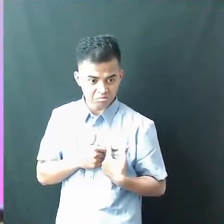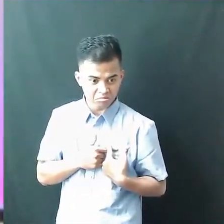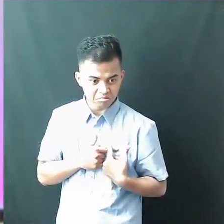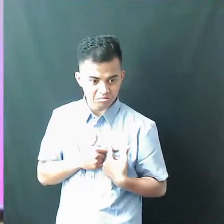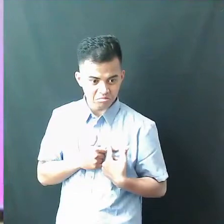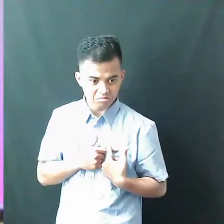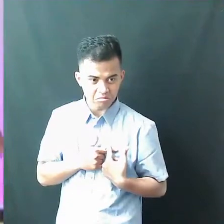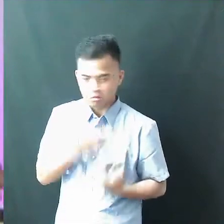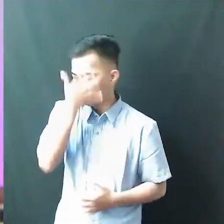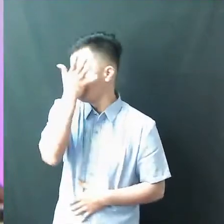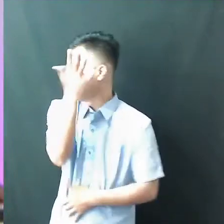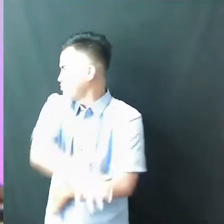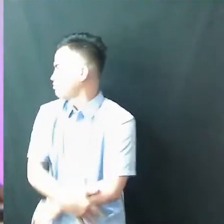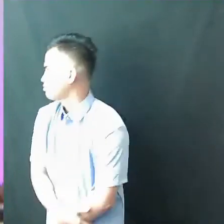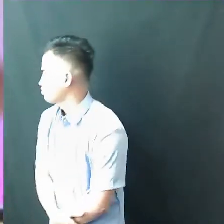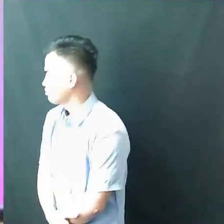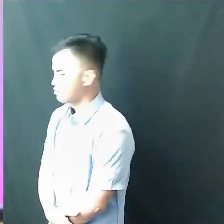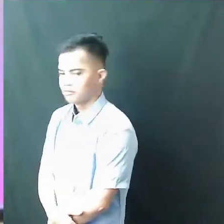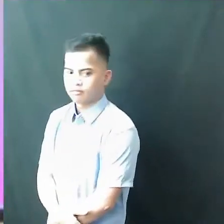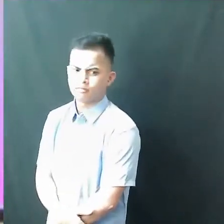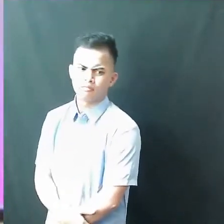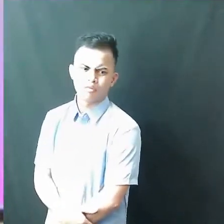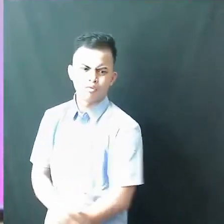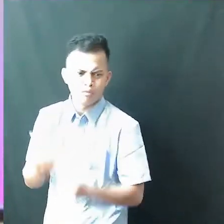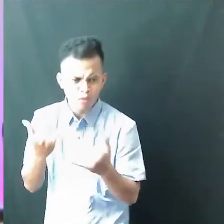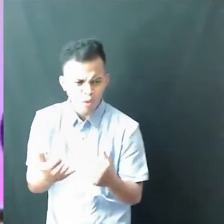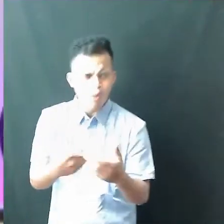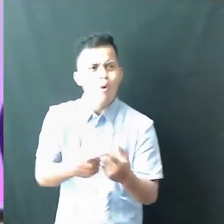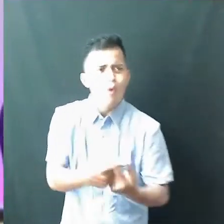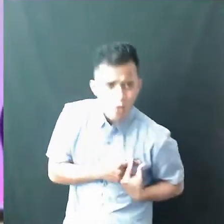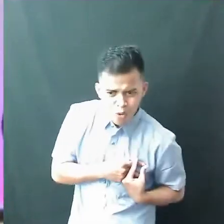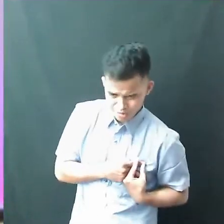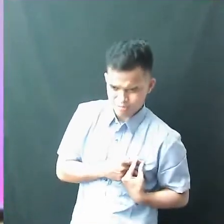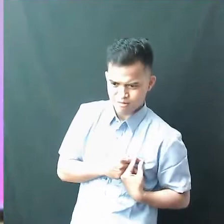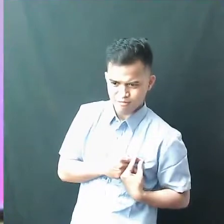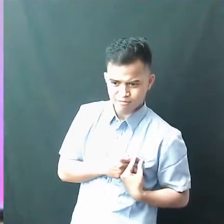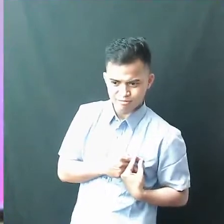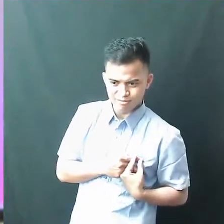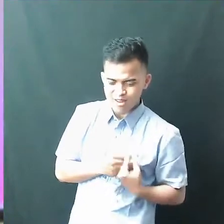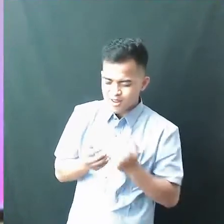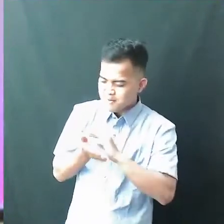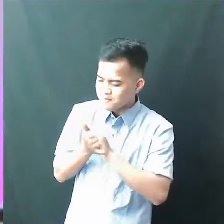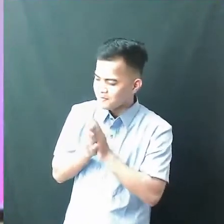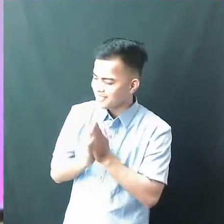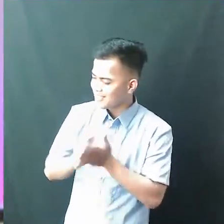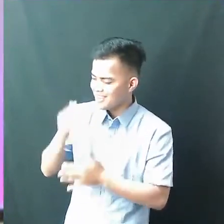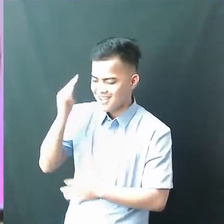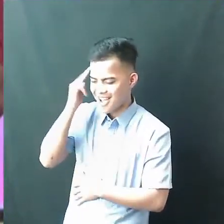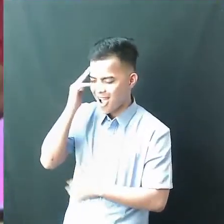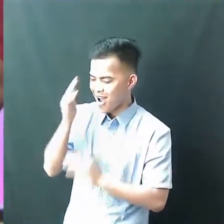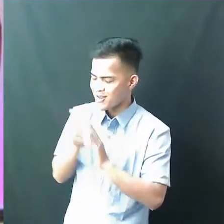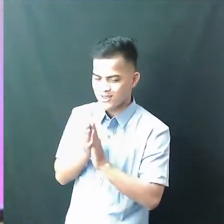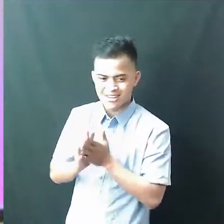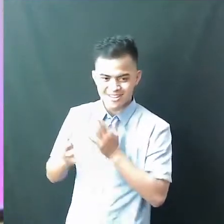you turn him away again. You can know who Jesus is. Jesus will give you peace of mind. Amen. He'll give you everything you need.